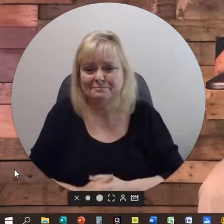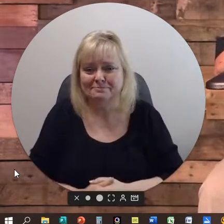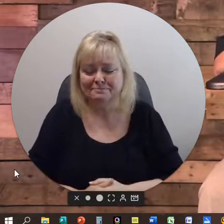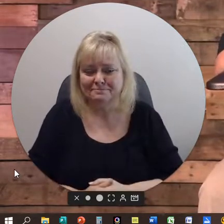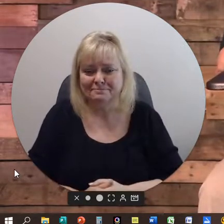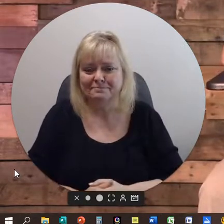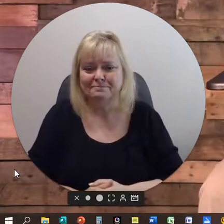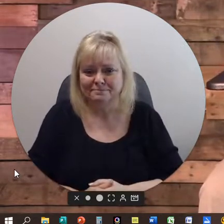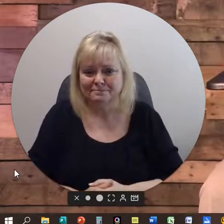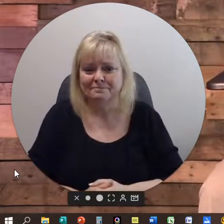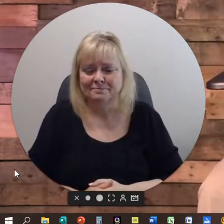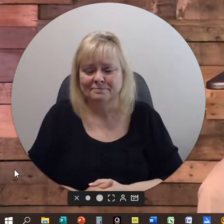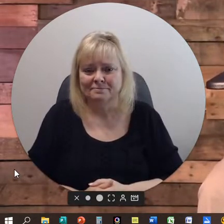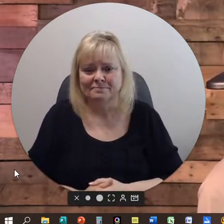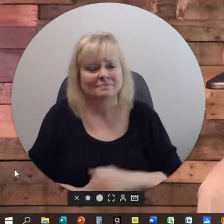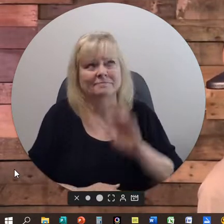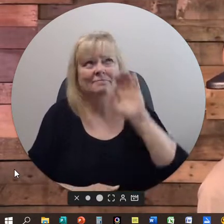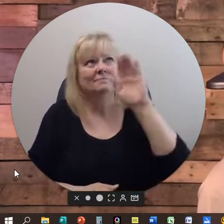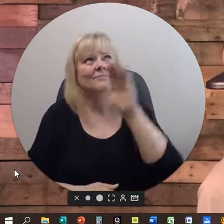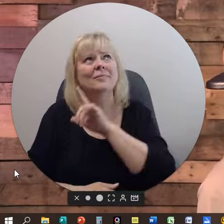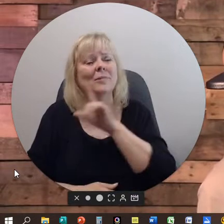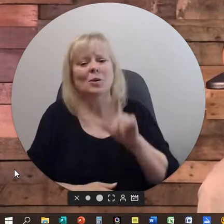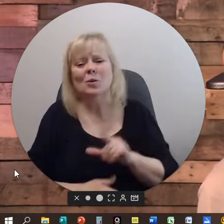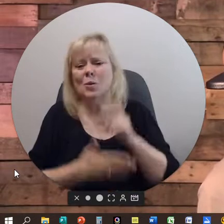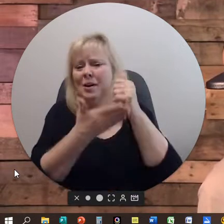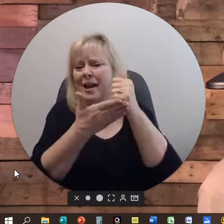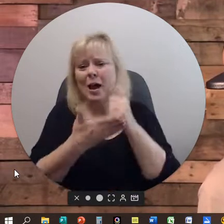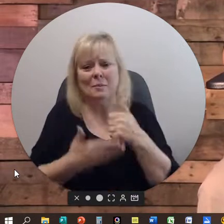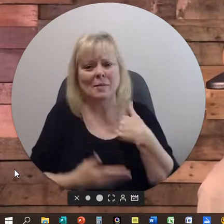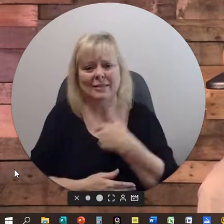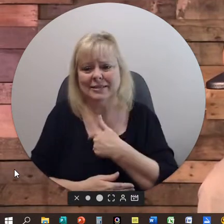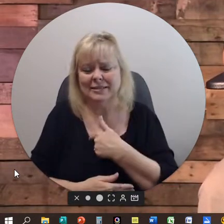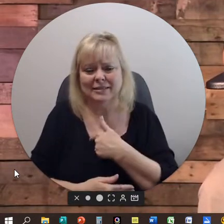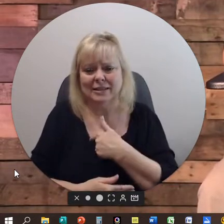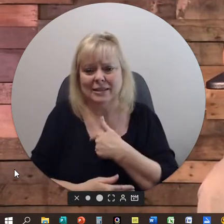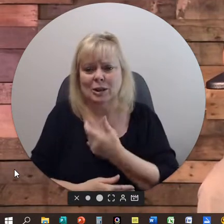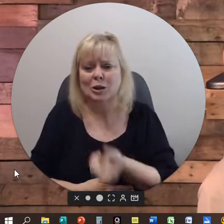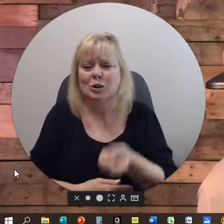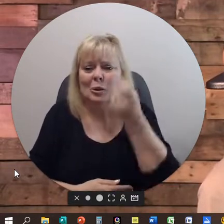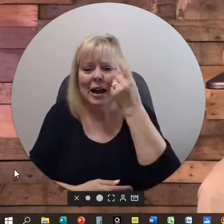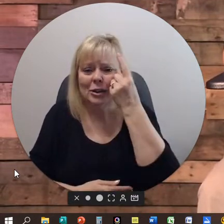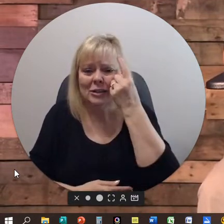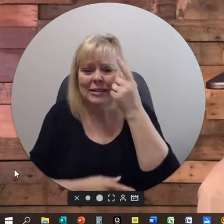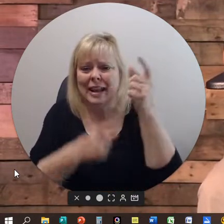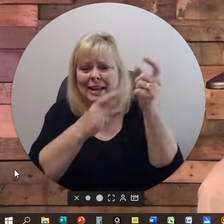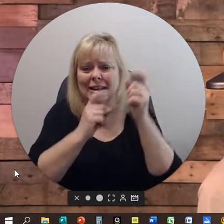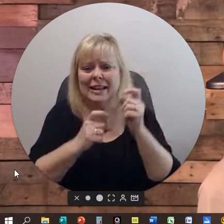Lord, help us. Help us to come to understand the gifts that you've given to us.